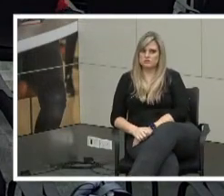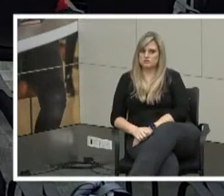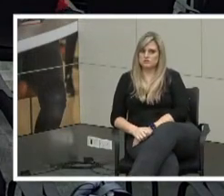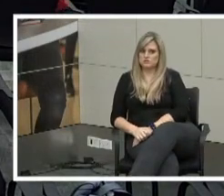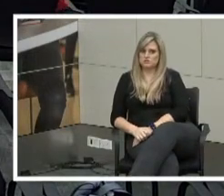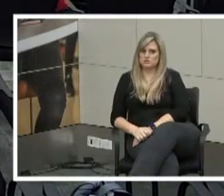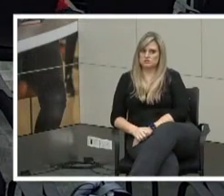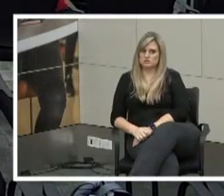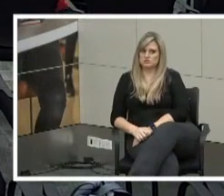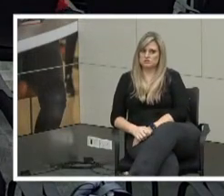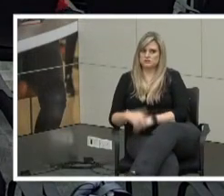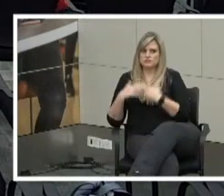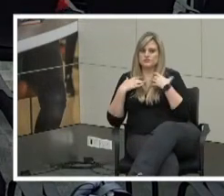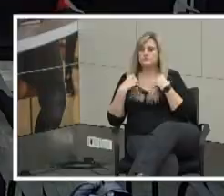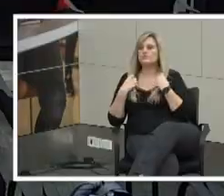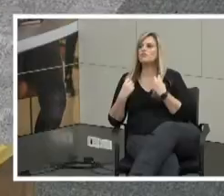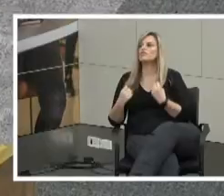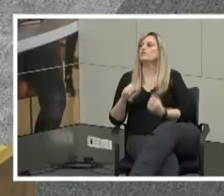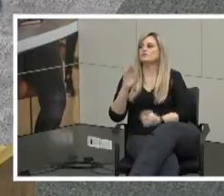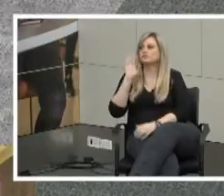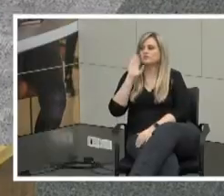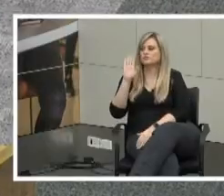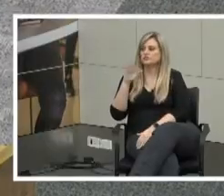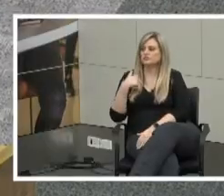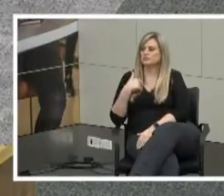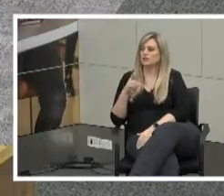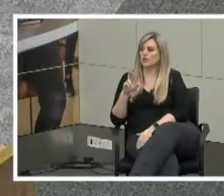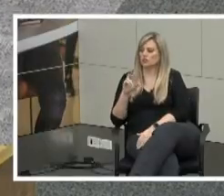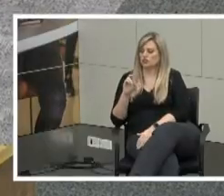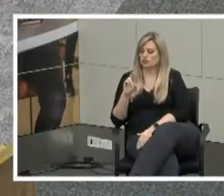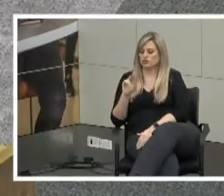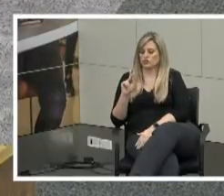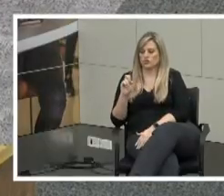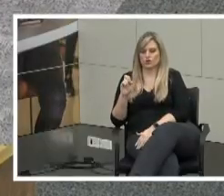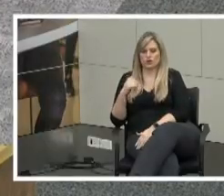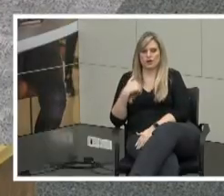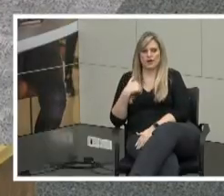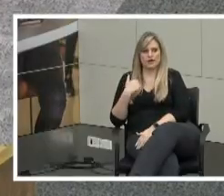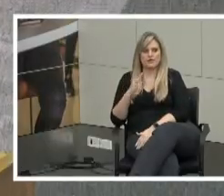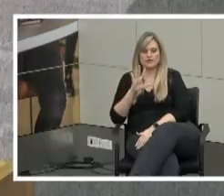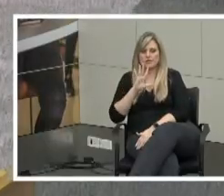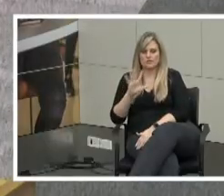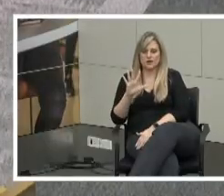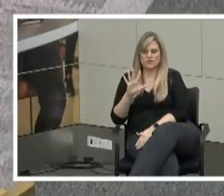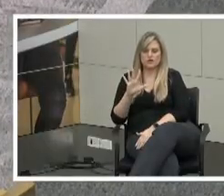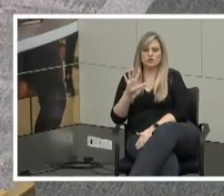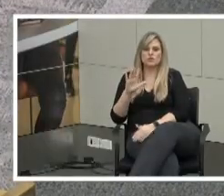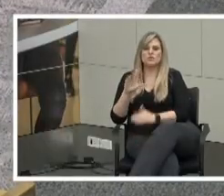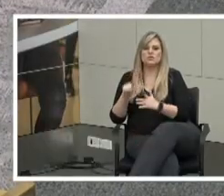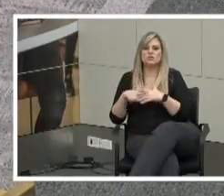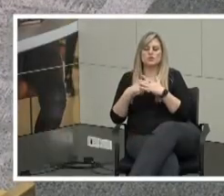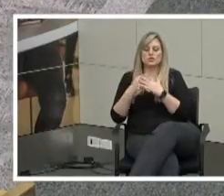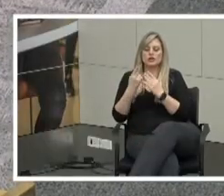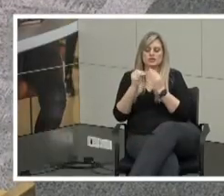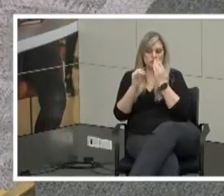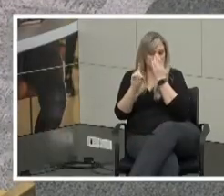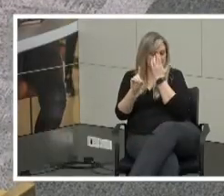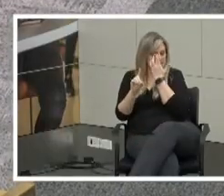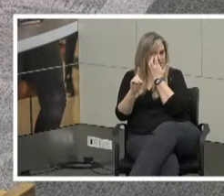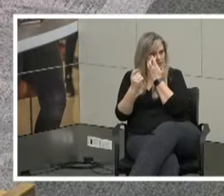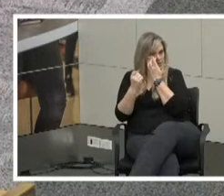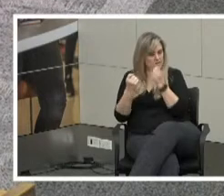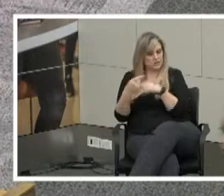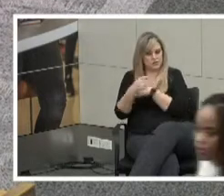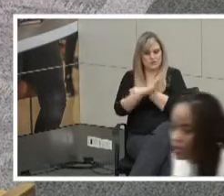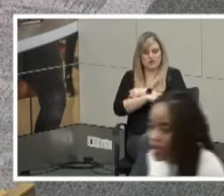sir hello I'm RoR Lynch I'm the father of a 5-year-old who is entering HISD schools this fall I'm